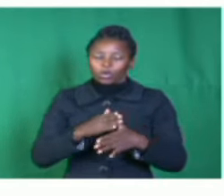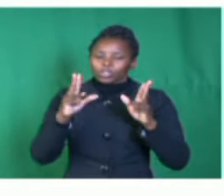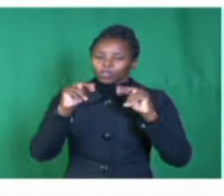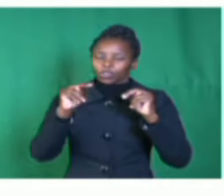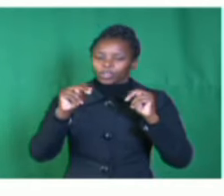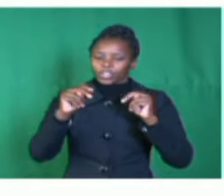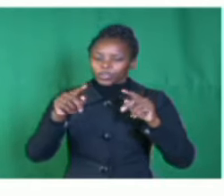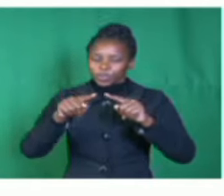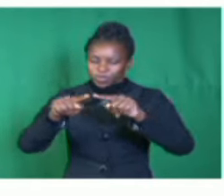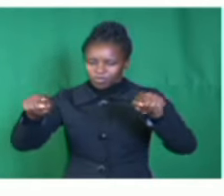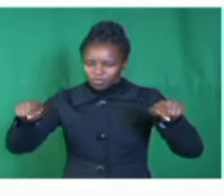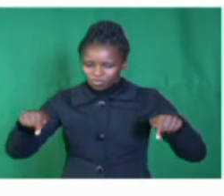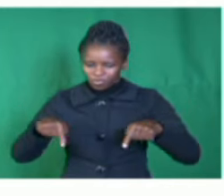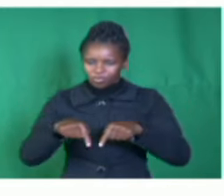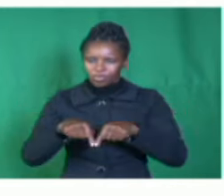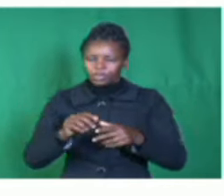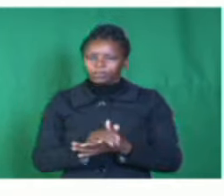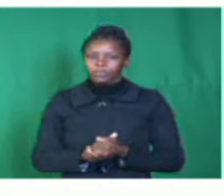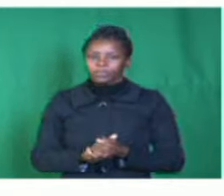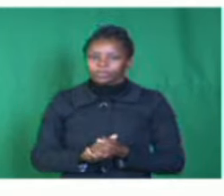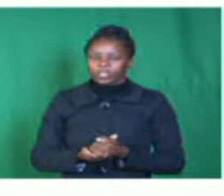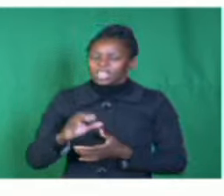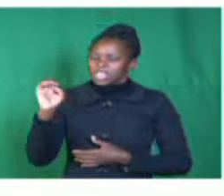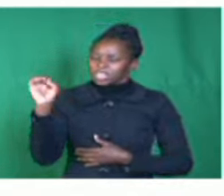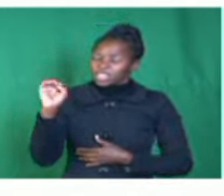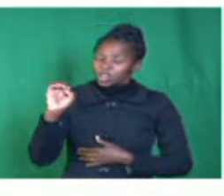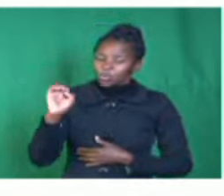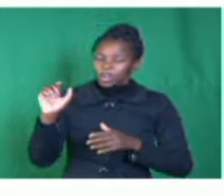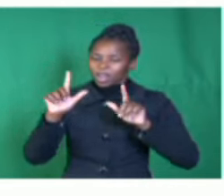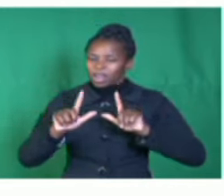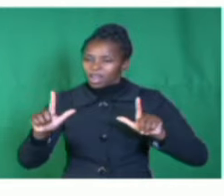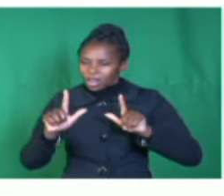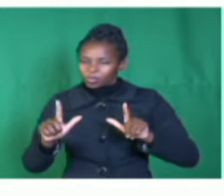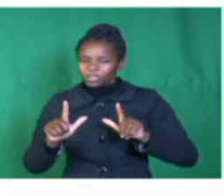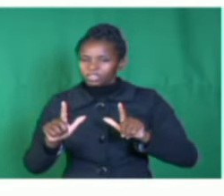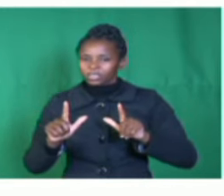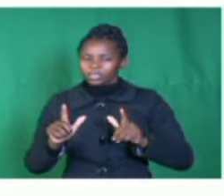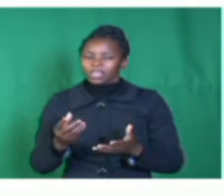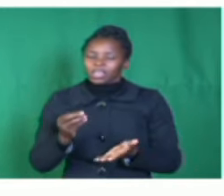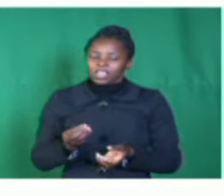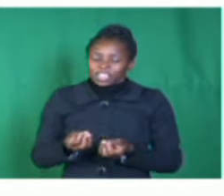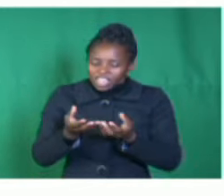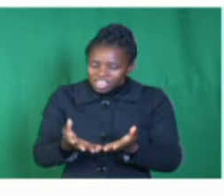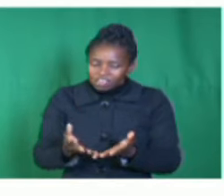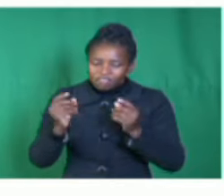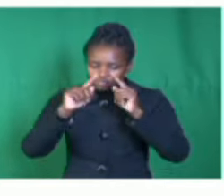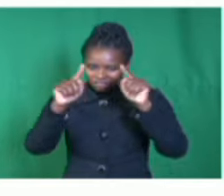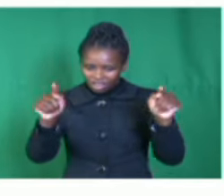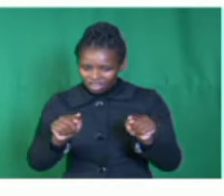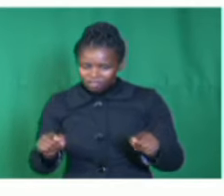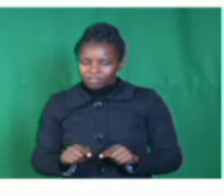They made their European languages the official languages in their colonies. Here, I'll make an example about because